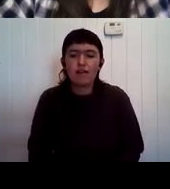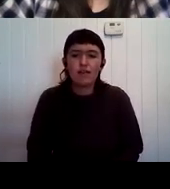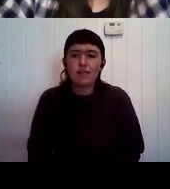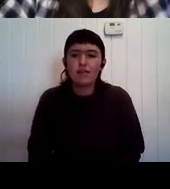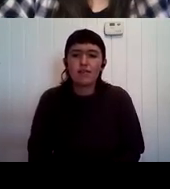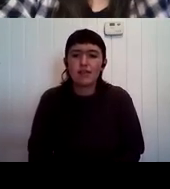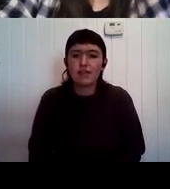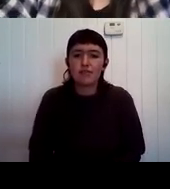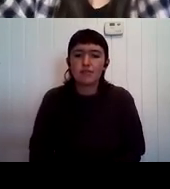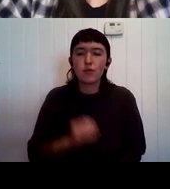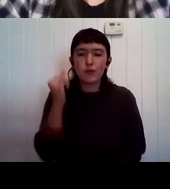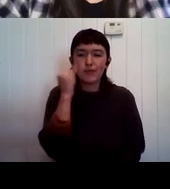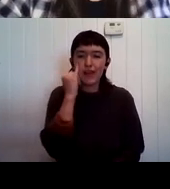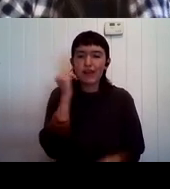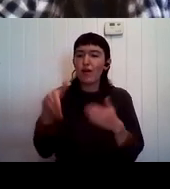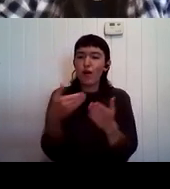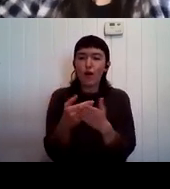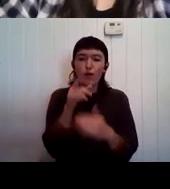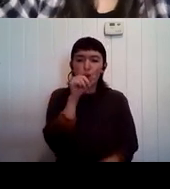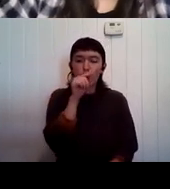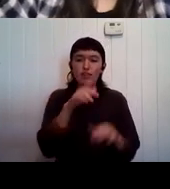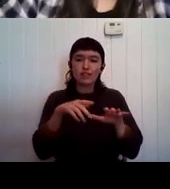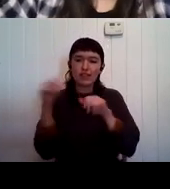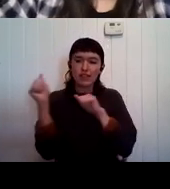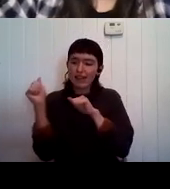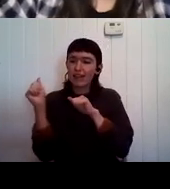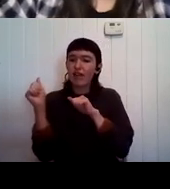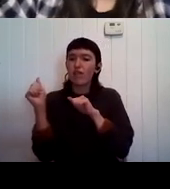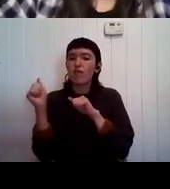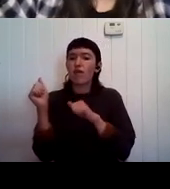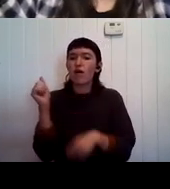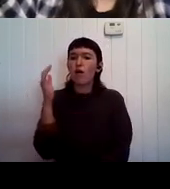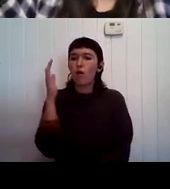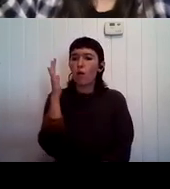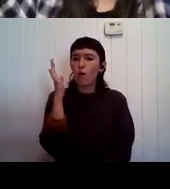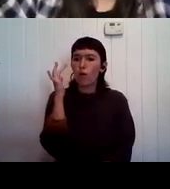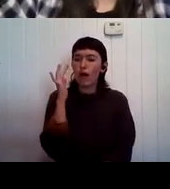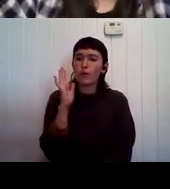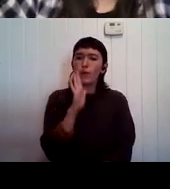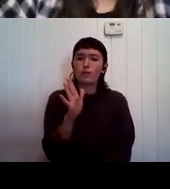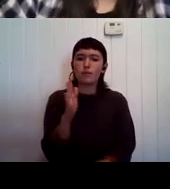If all the birds leave, every single type of bird, why would there be more mice?